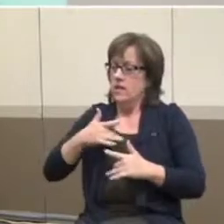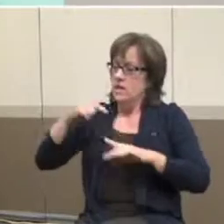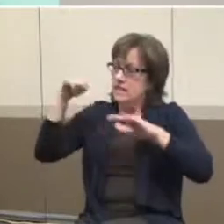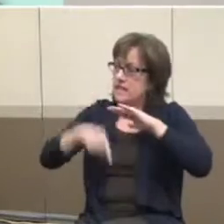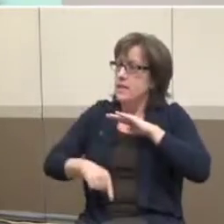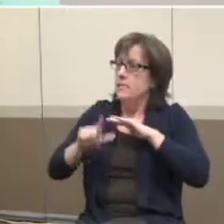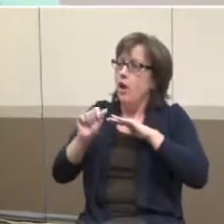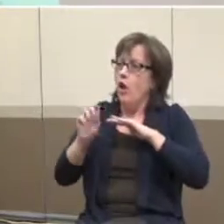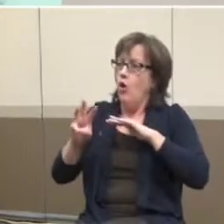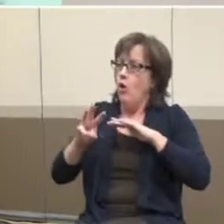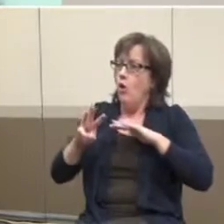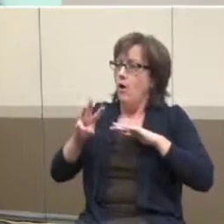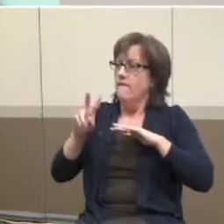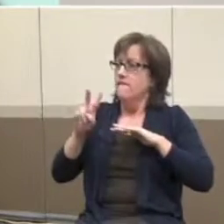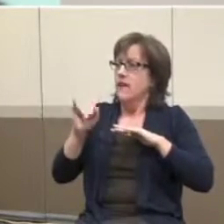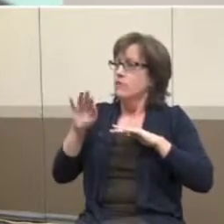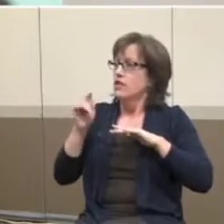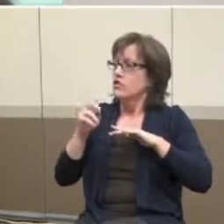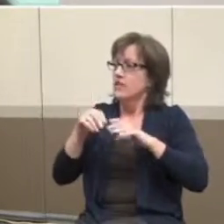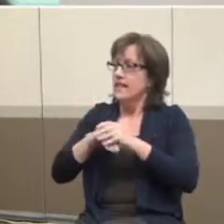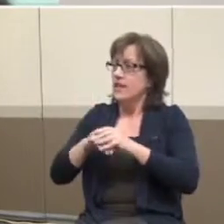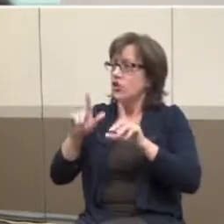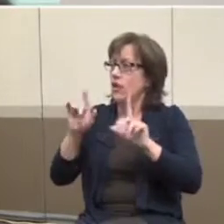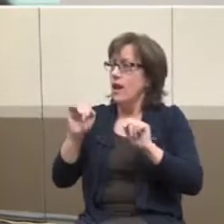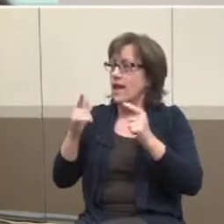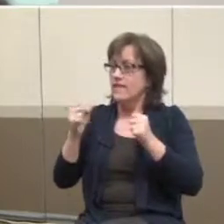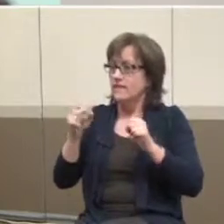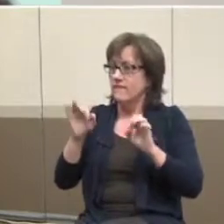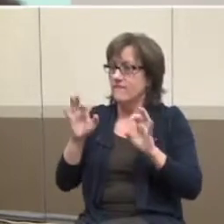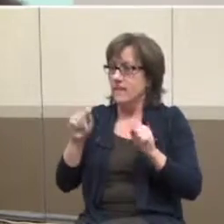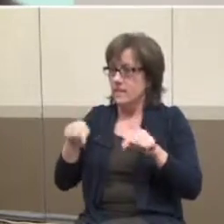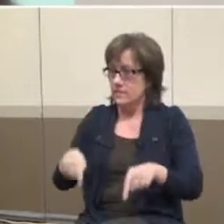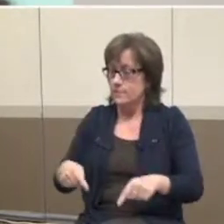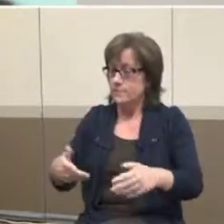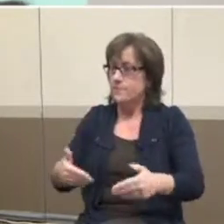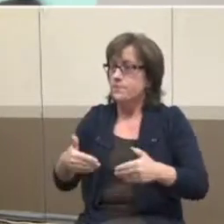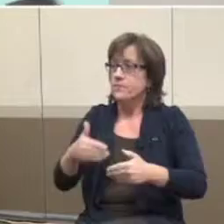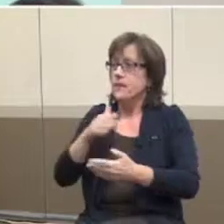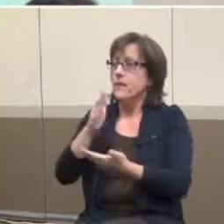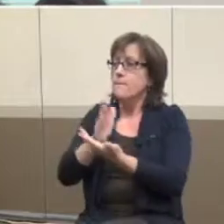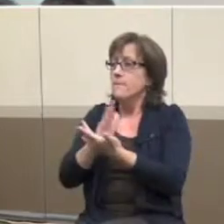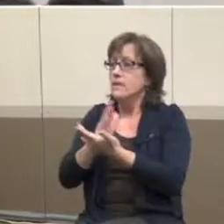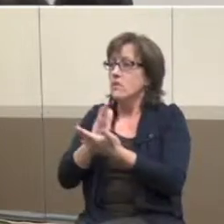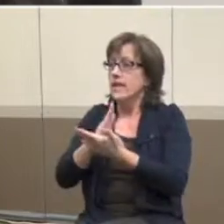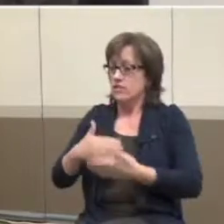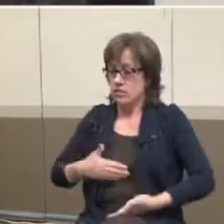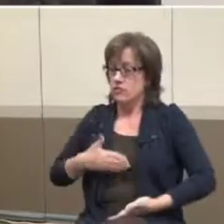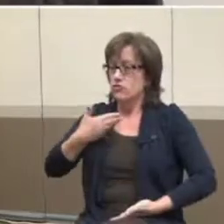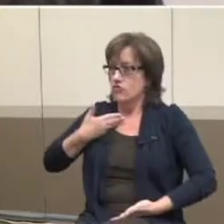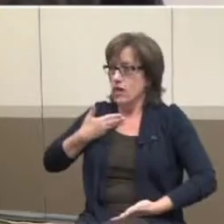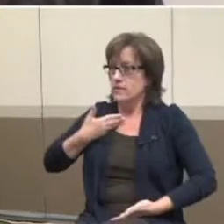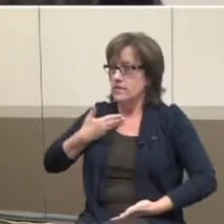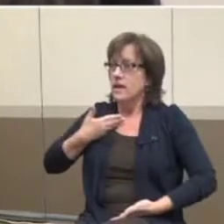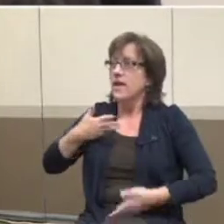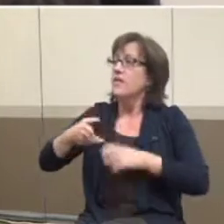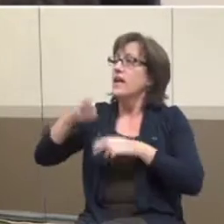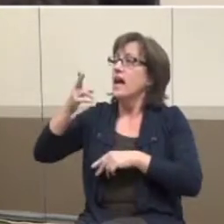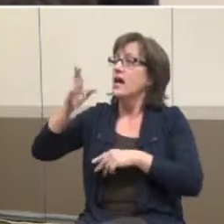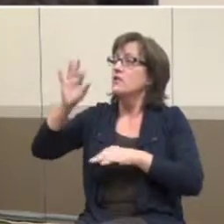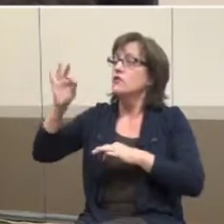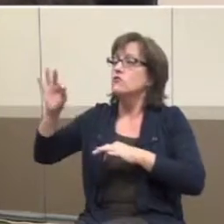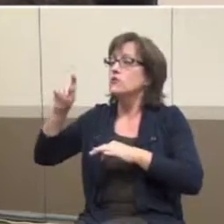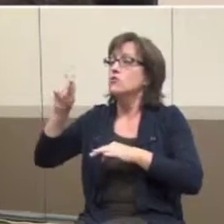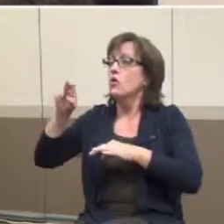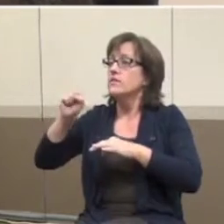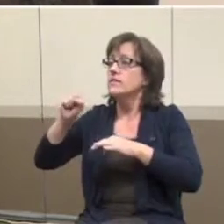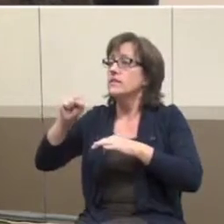low vibrations in her legs and feet, and more mid-range in her chest and torso, and higher frequencies